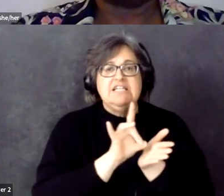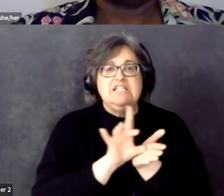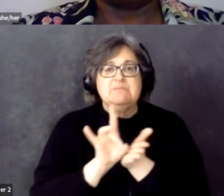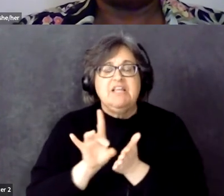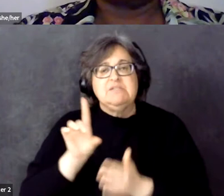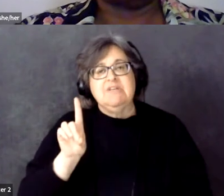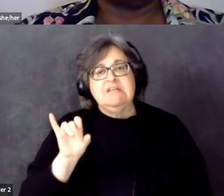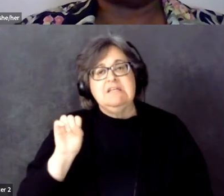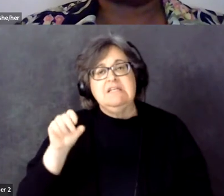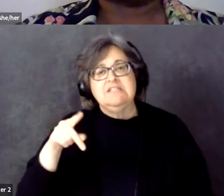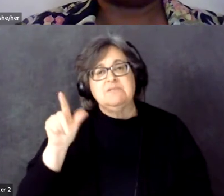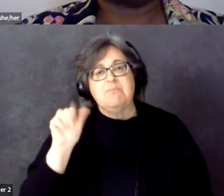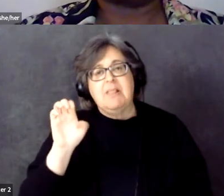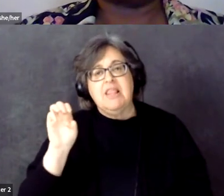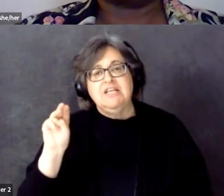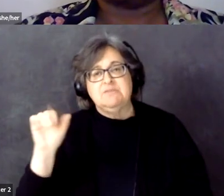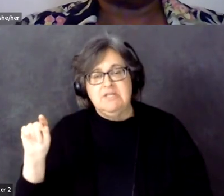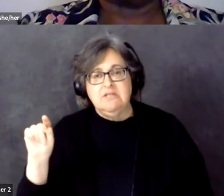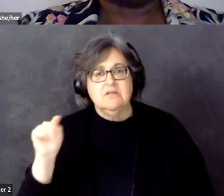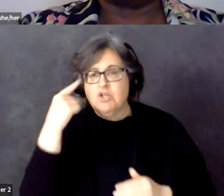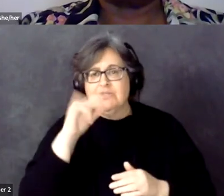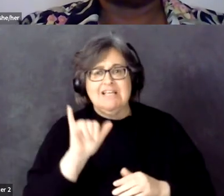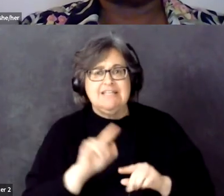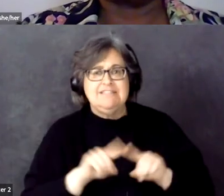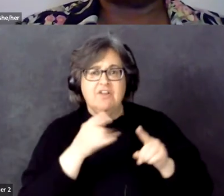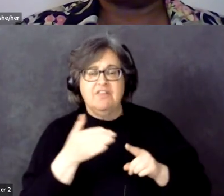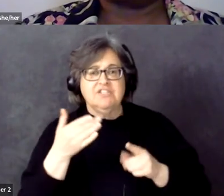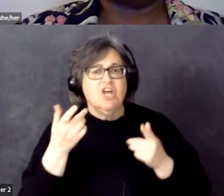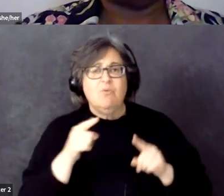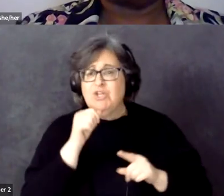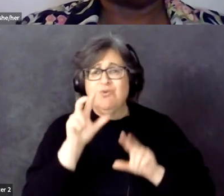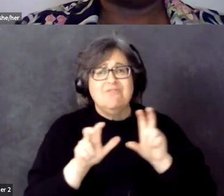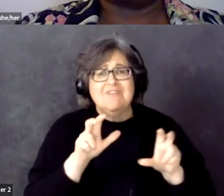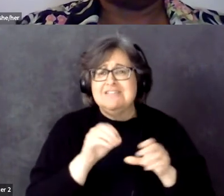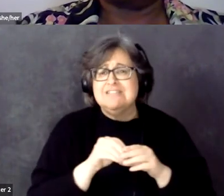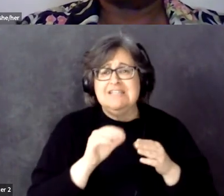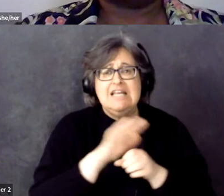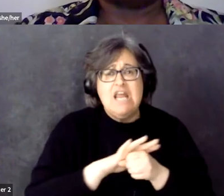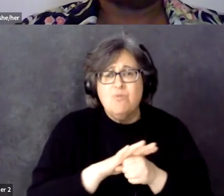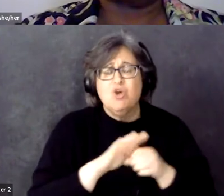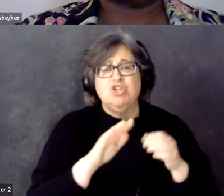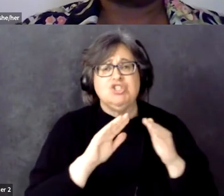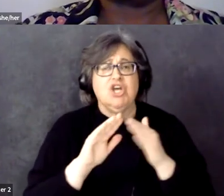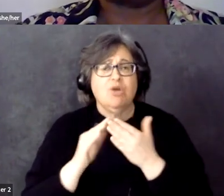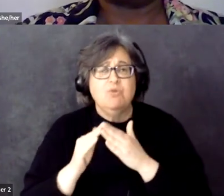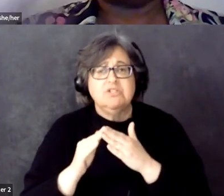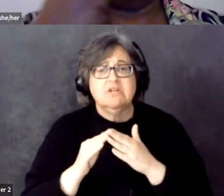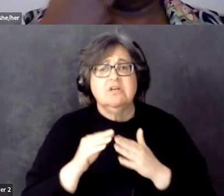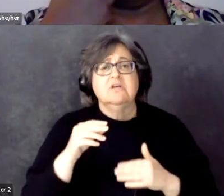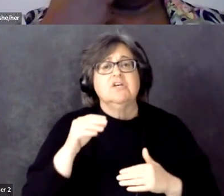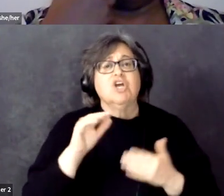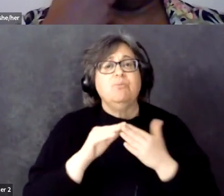things when you disinvest in neighborhoods and in communities of color and